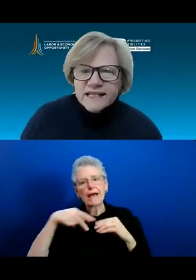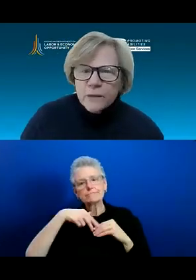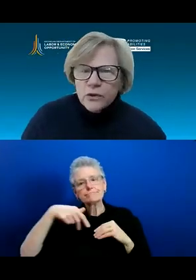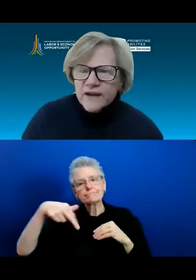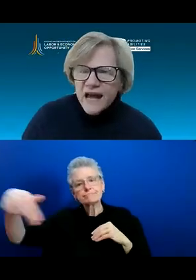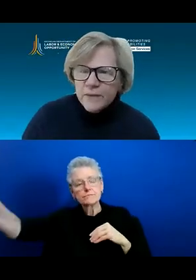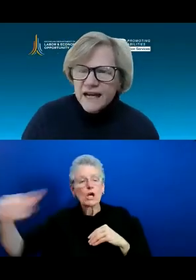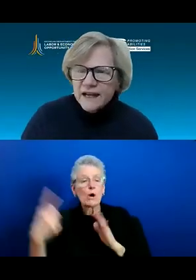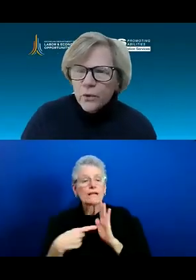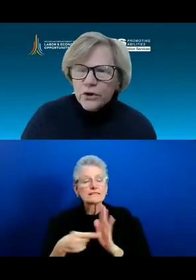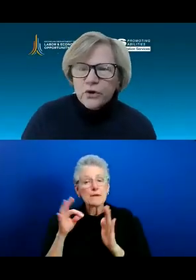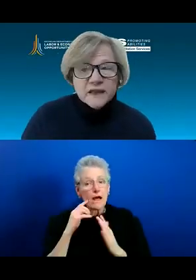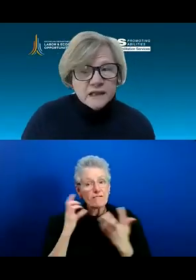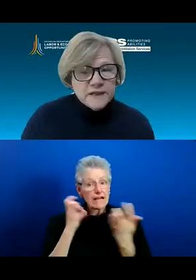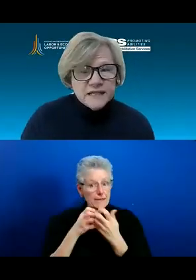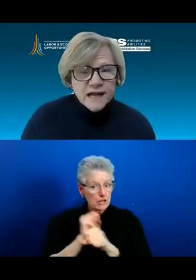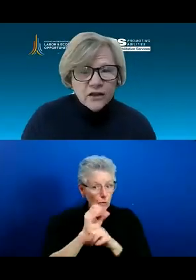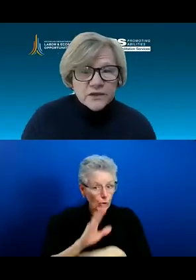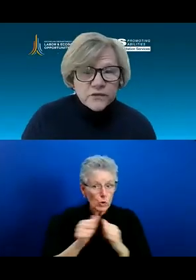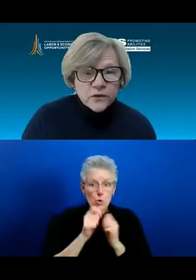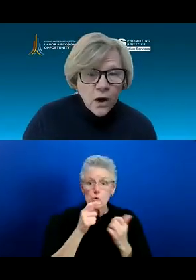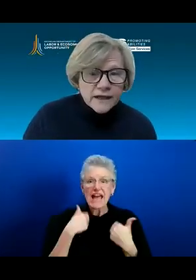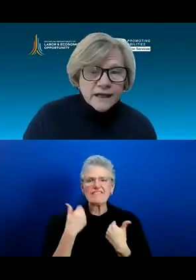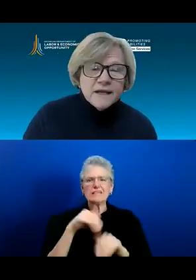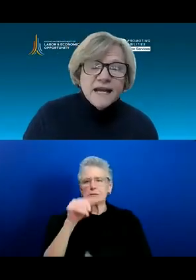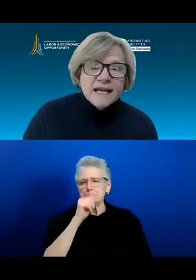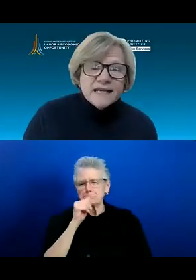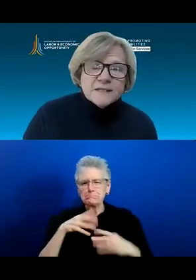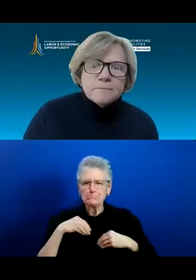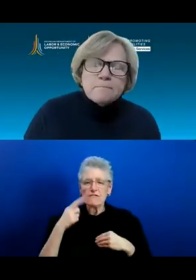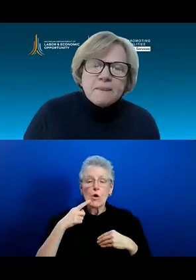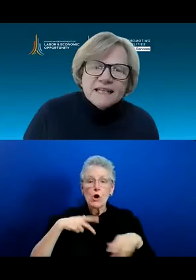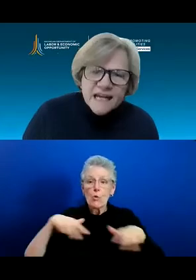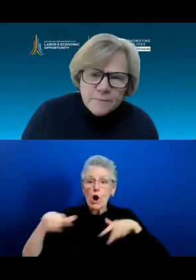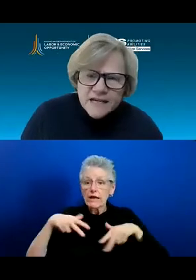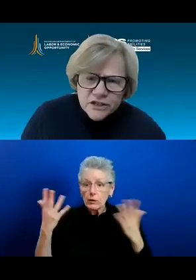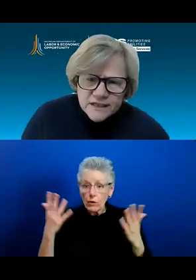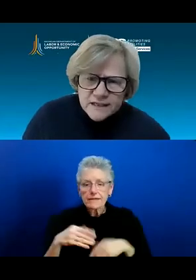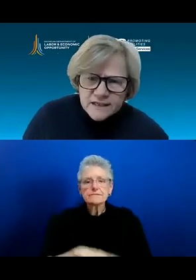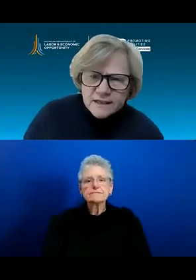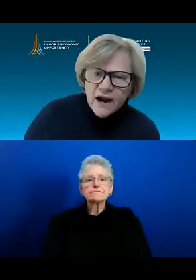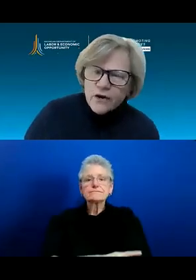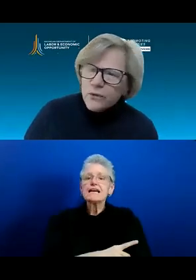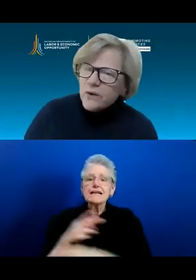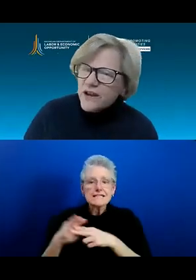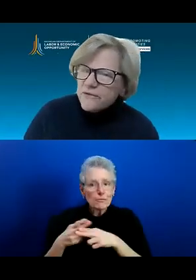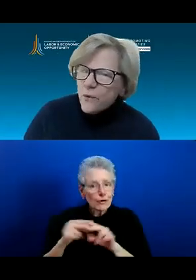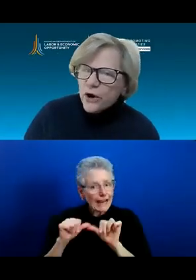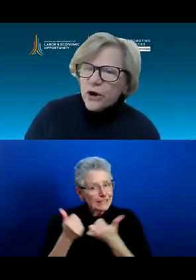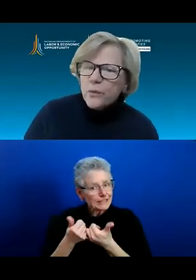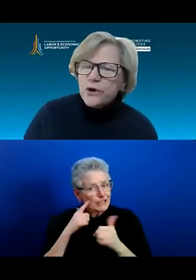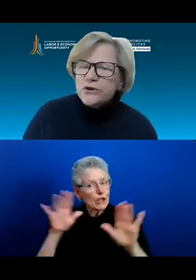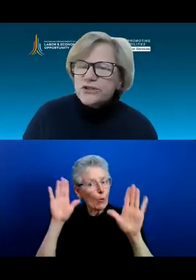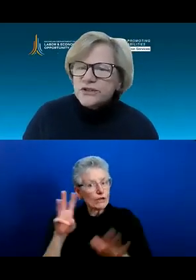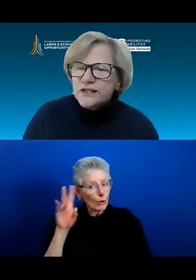One example of accommodating a worker with limited tolerance for walking is temp agencies are a great way